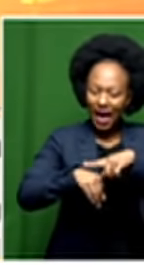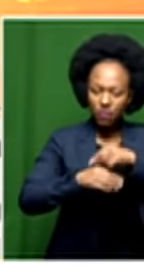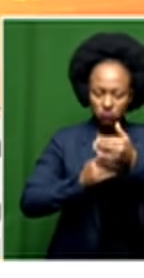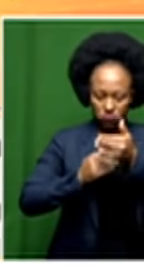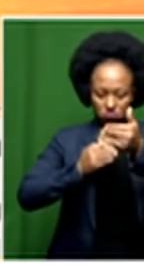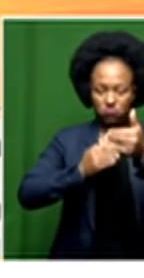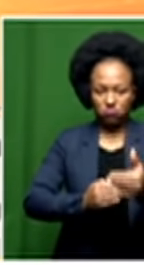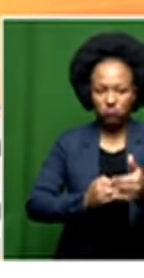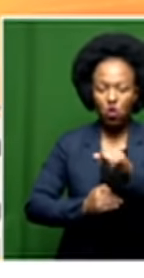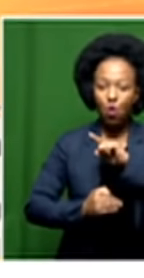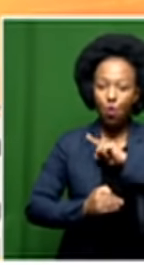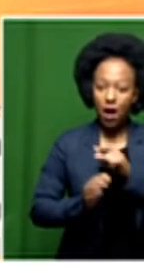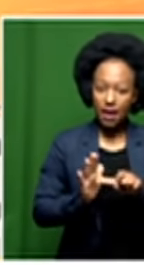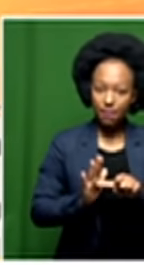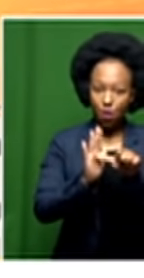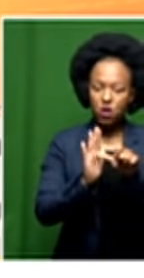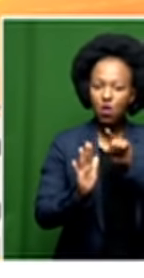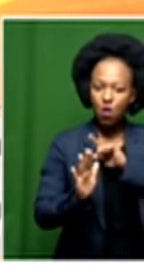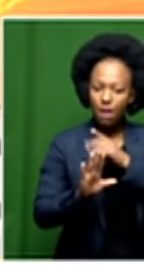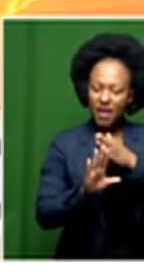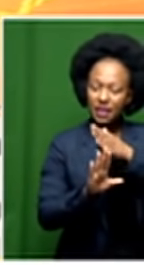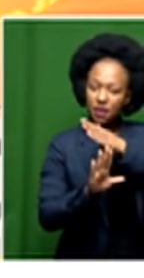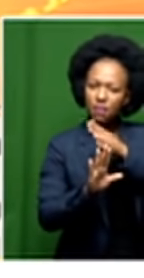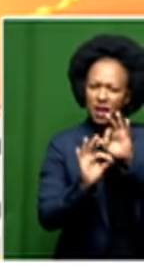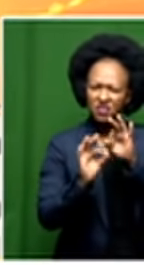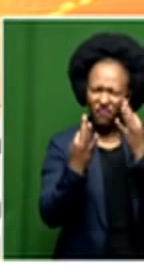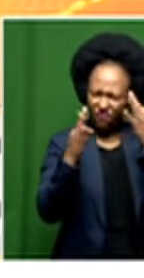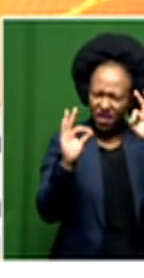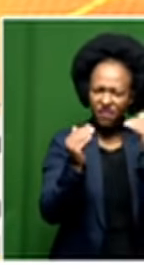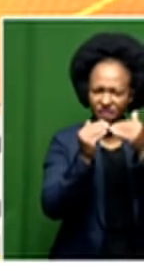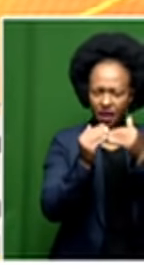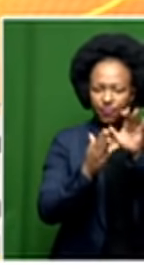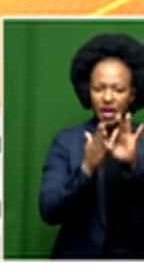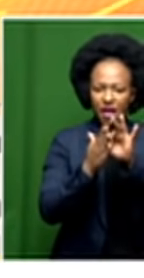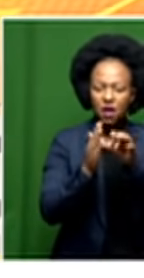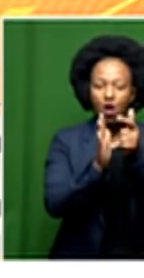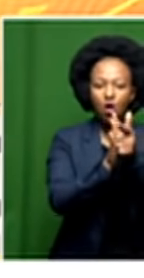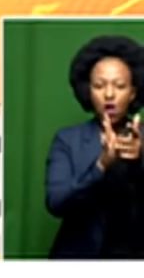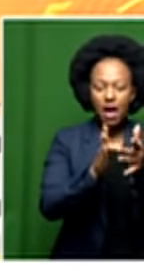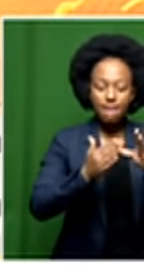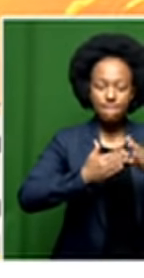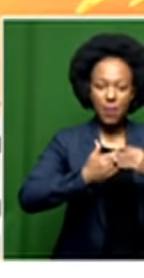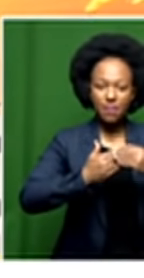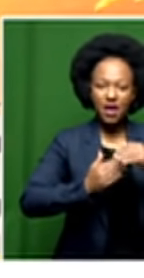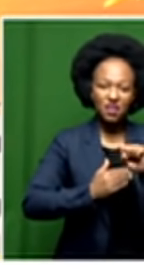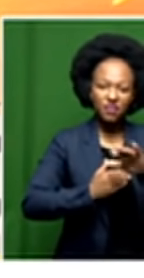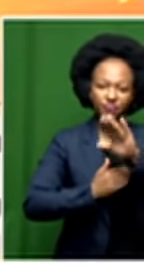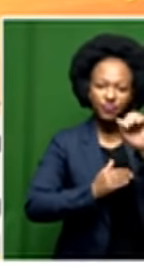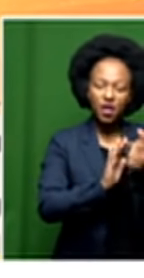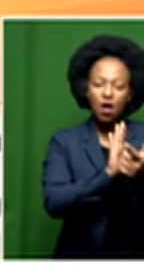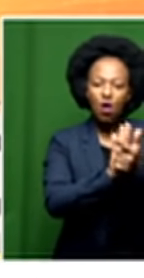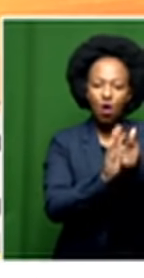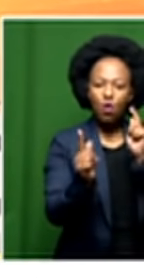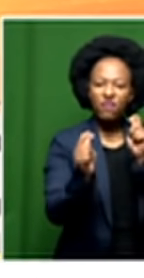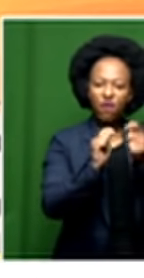things, and of course the importance of holding free and fair elections. A lawyer and a member of the South African Law Reform